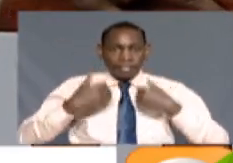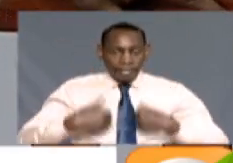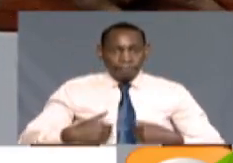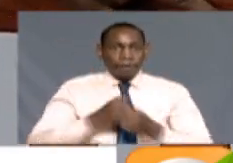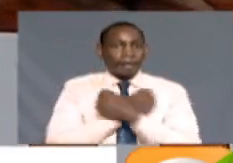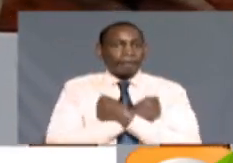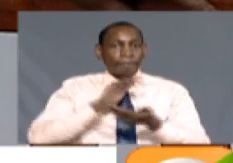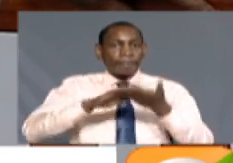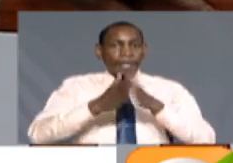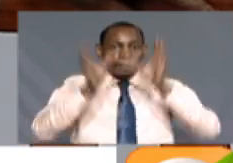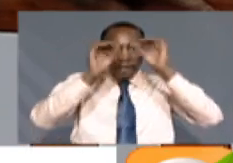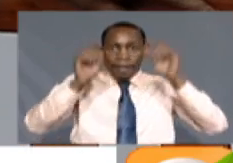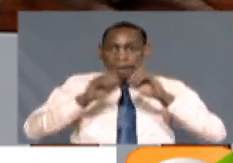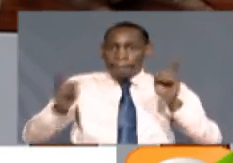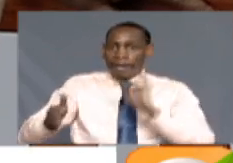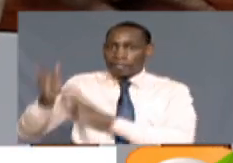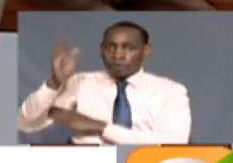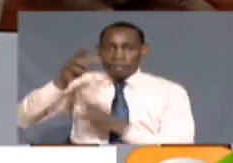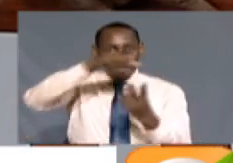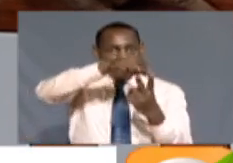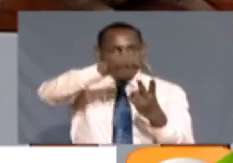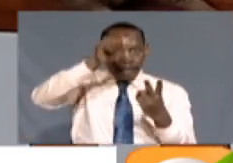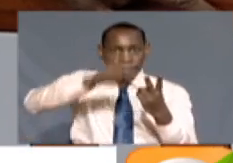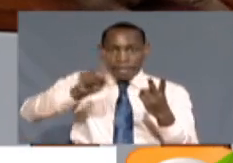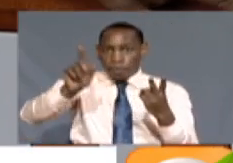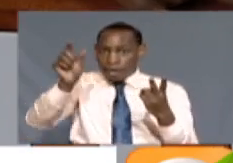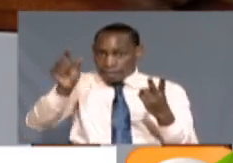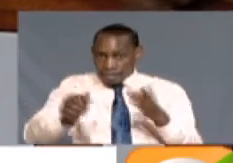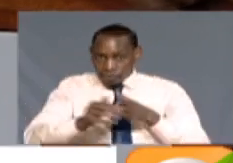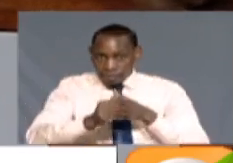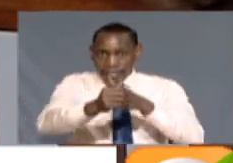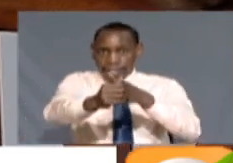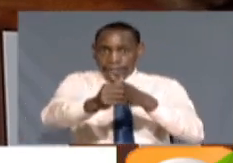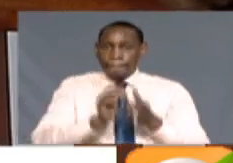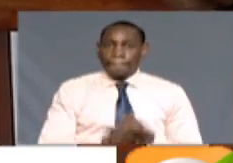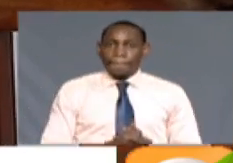president. But God picks only one person to lead you. Mm.